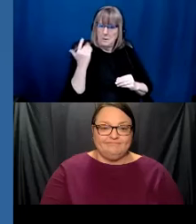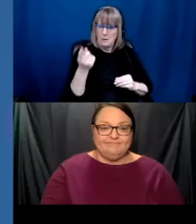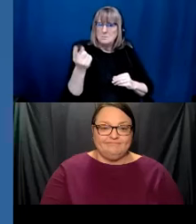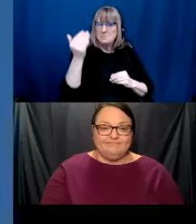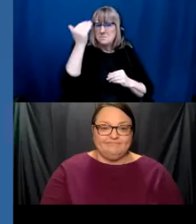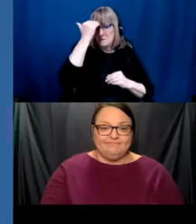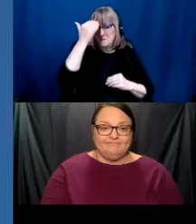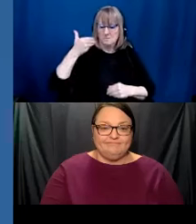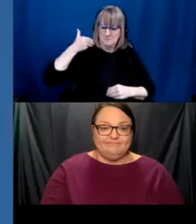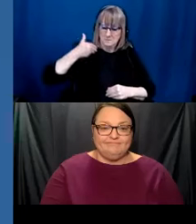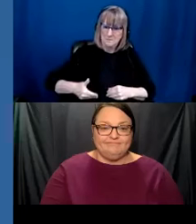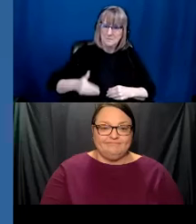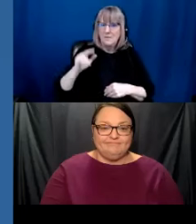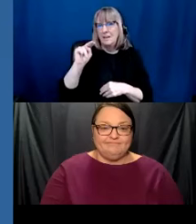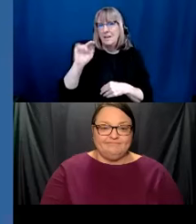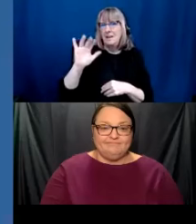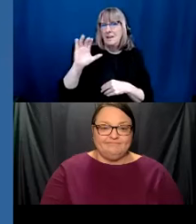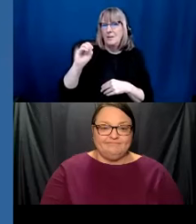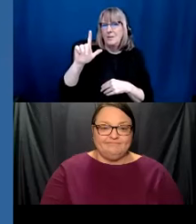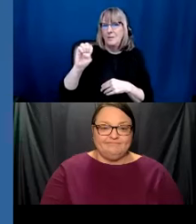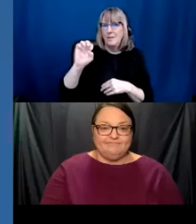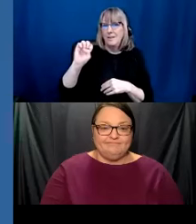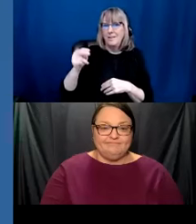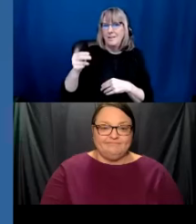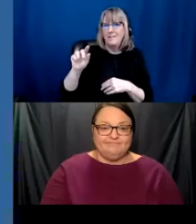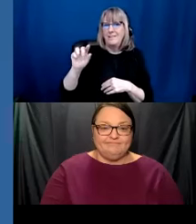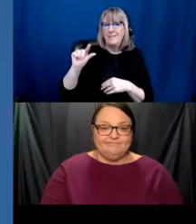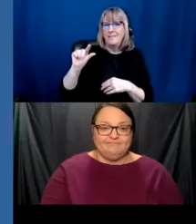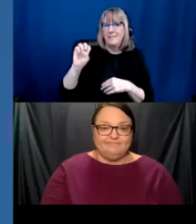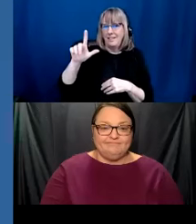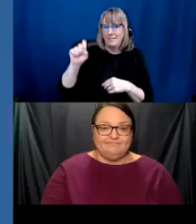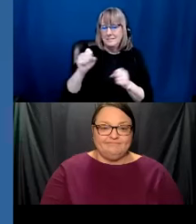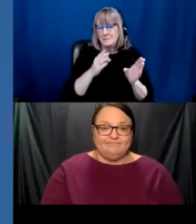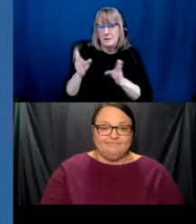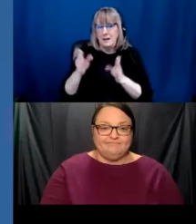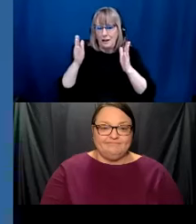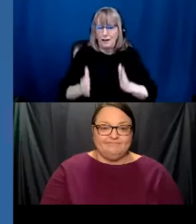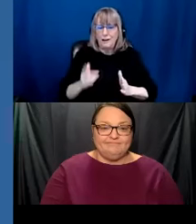know that I am Nicole Ingalls. I'm a planner in the Community Development Division.